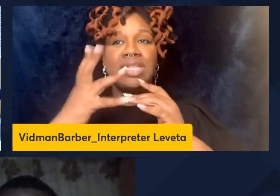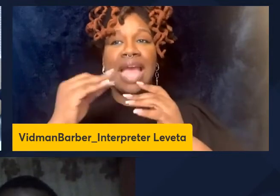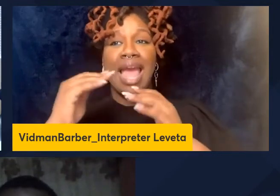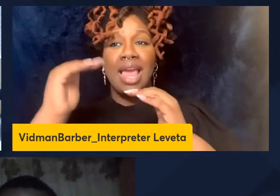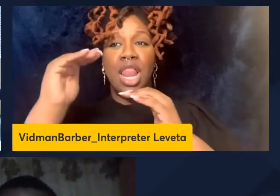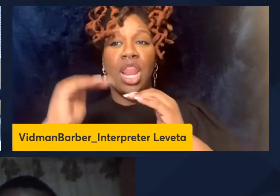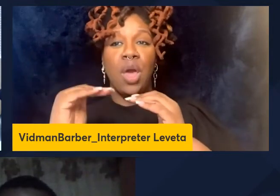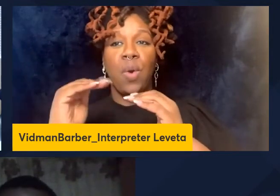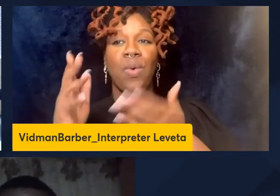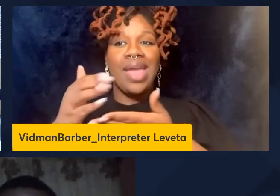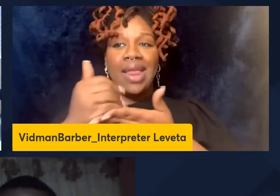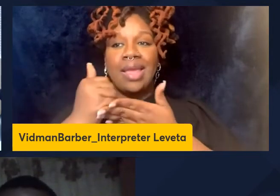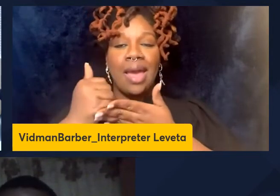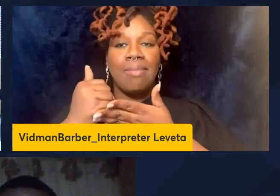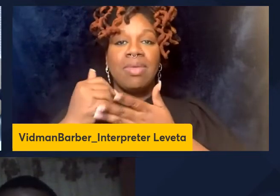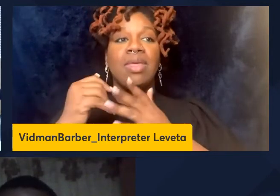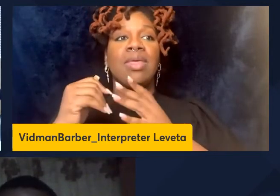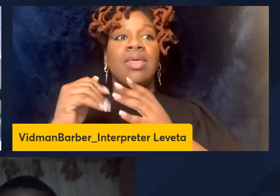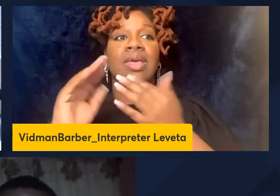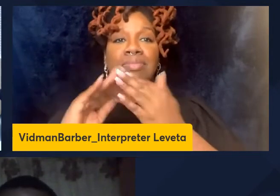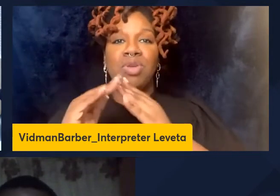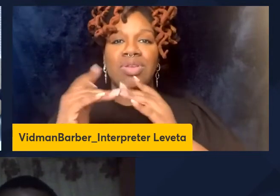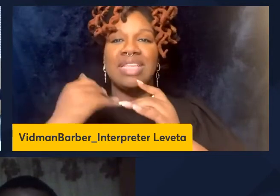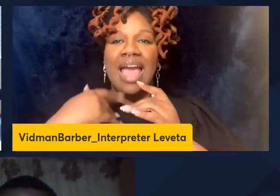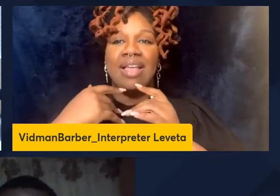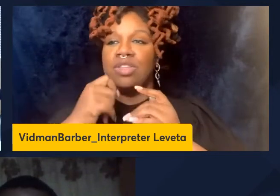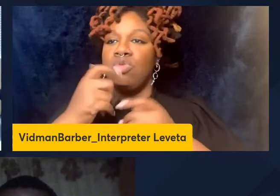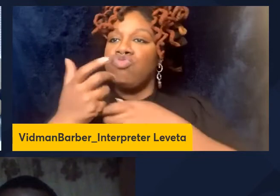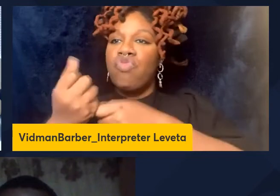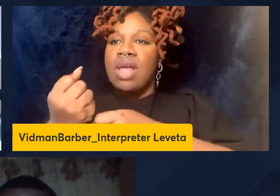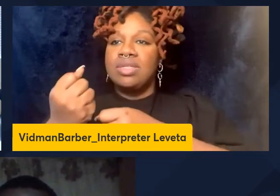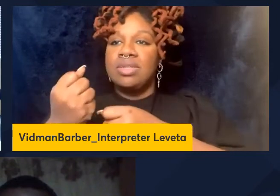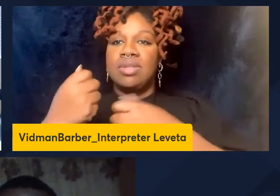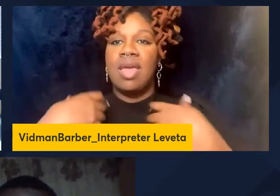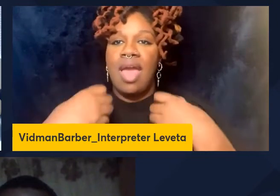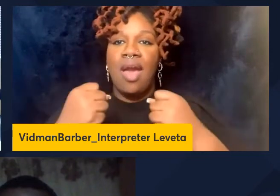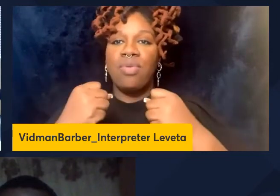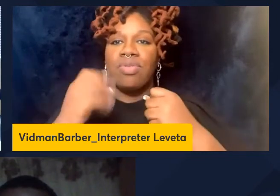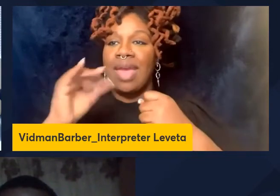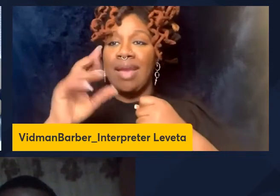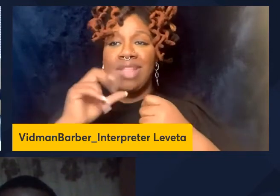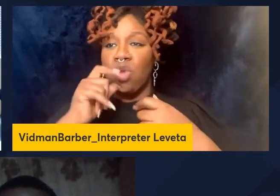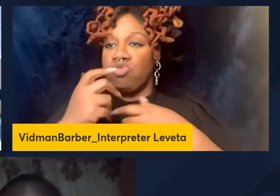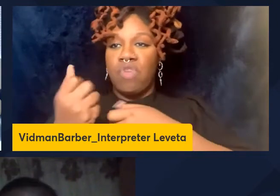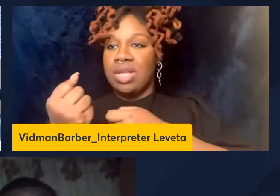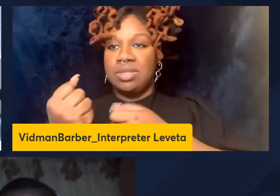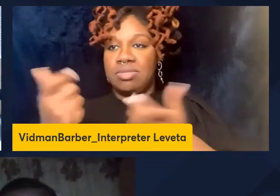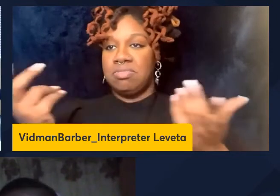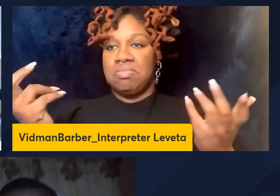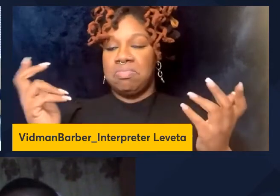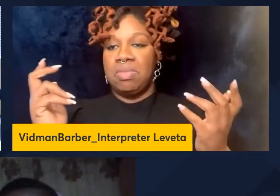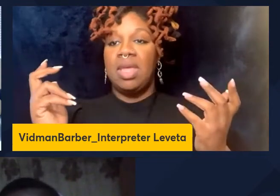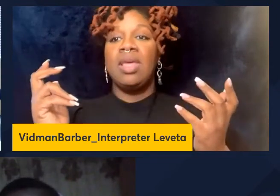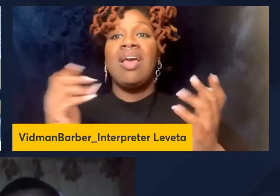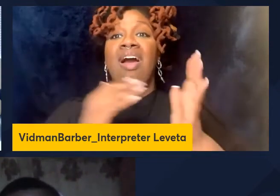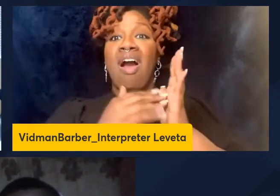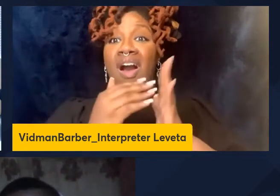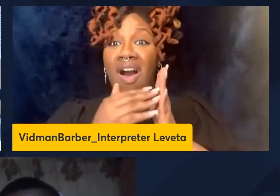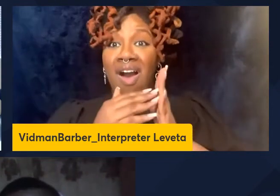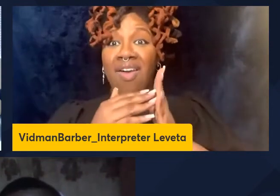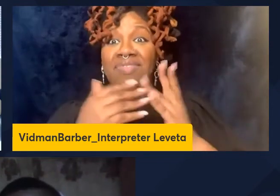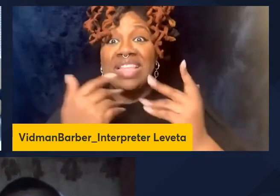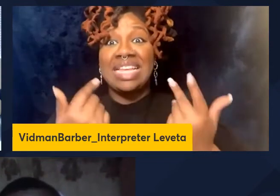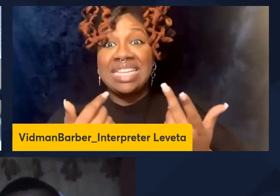a distrust of healthcare and the distrust of healthcare system. And quite often, unfortunately, it's a